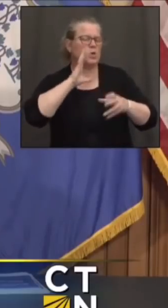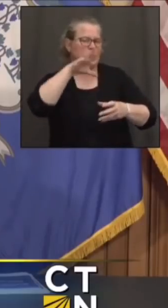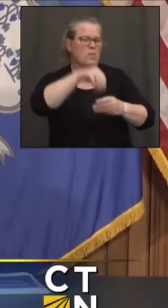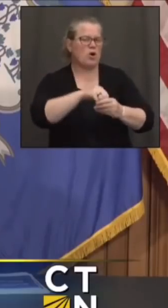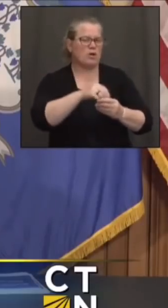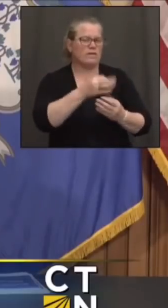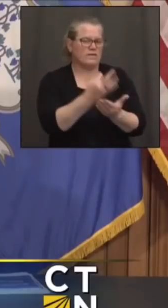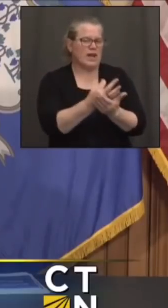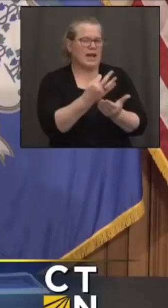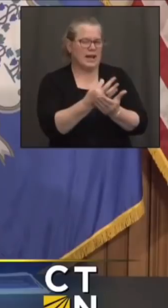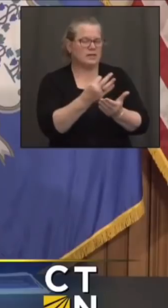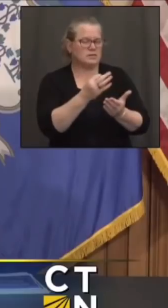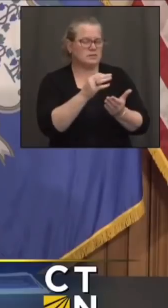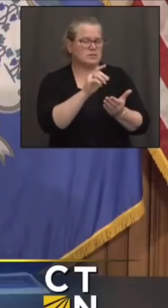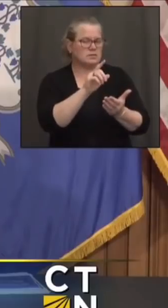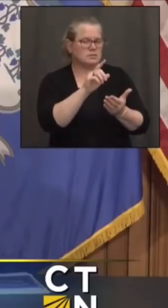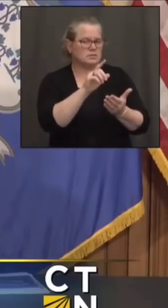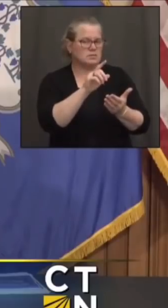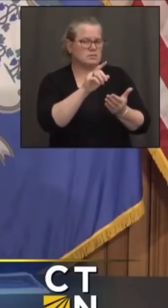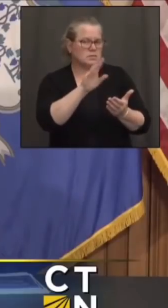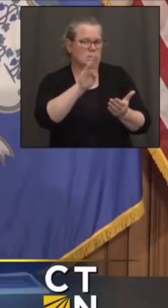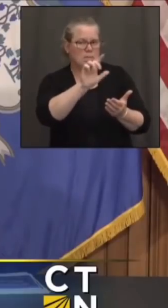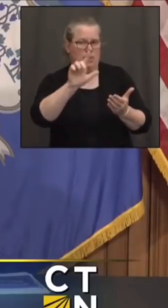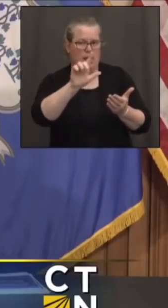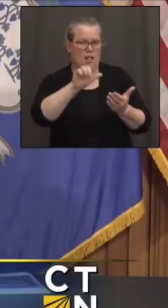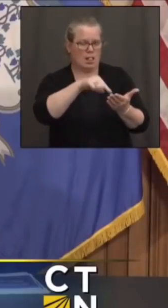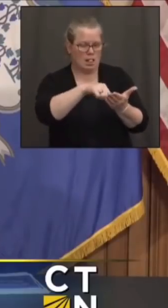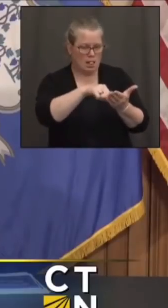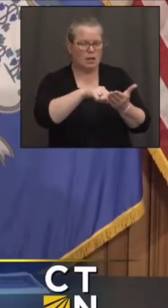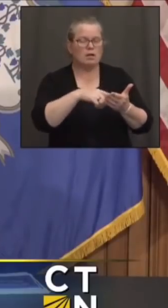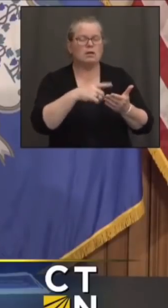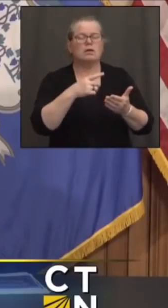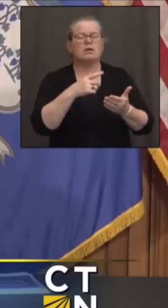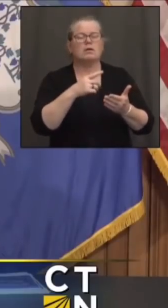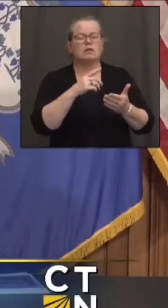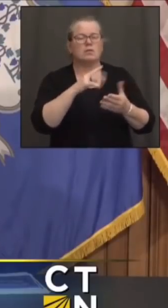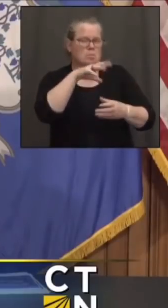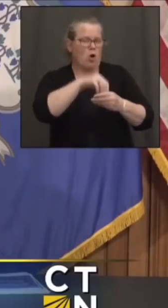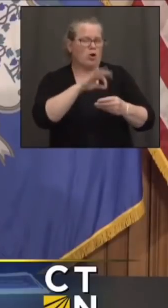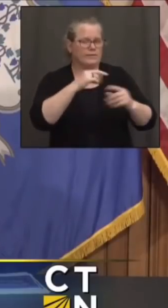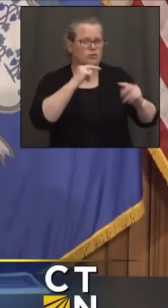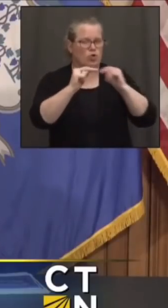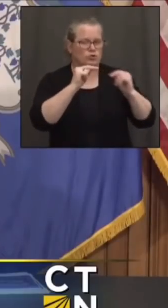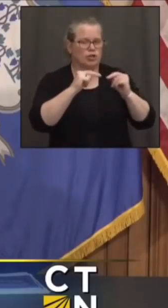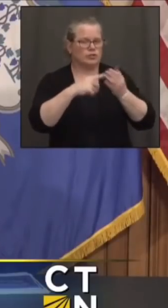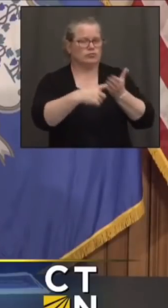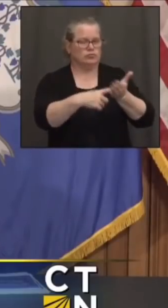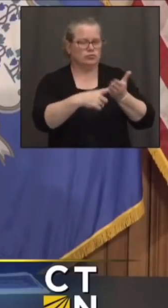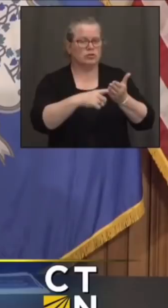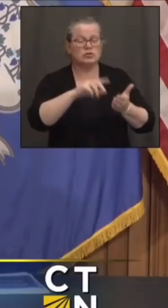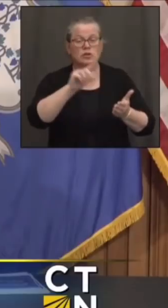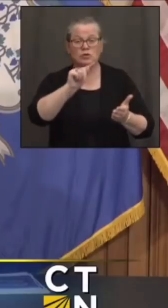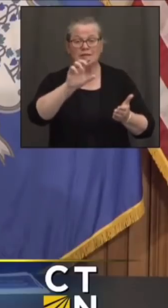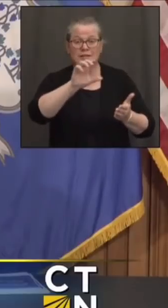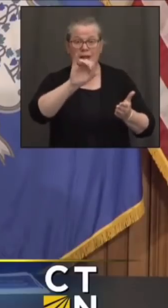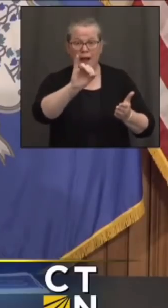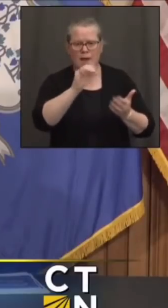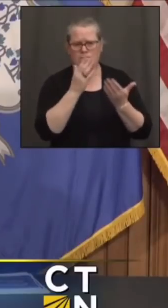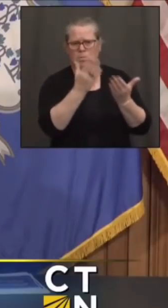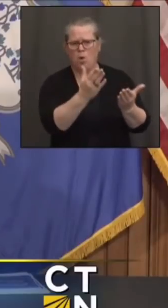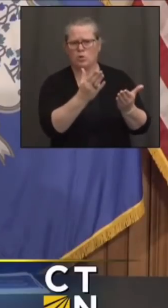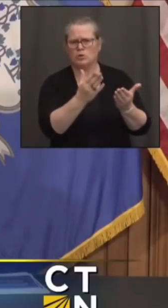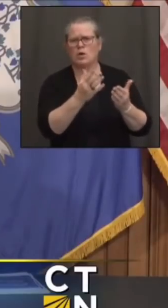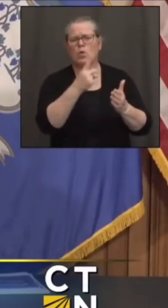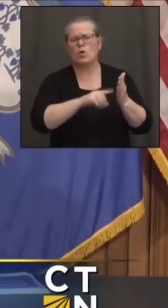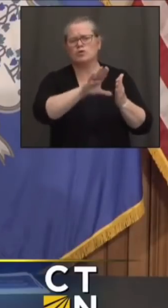legislature. So where do you see that TCI proposal as standing at this point? Is that a make or break proposal for